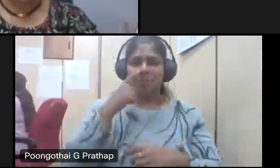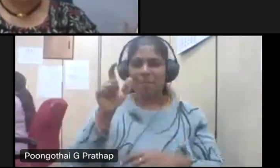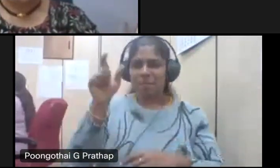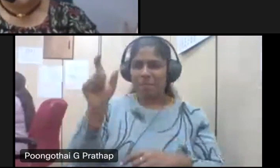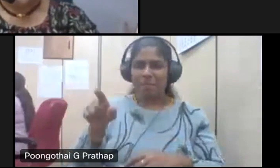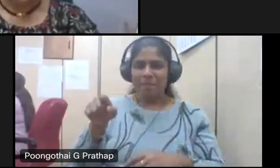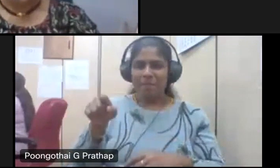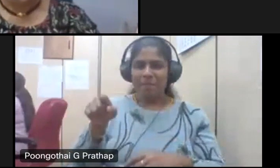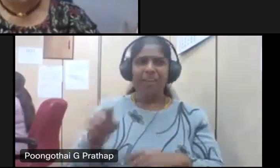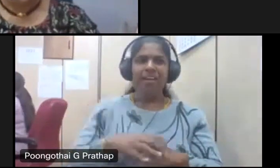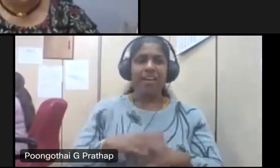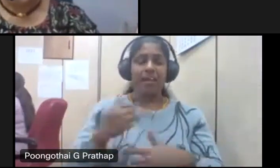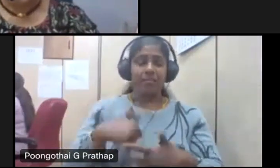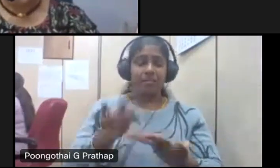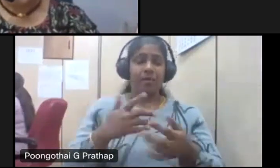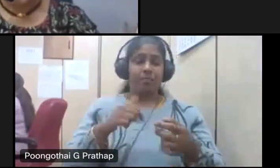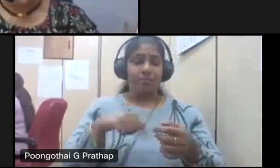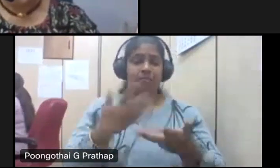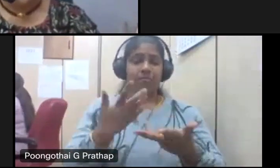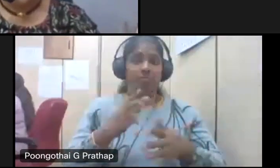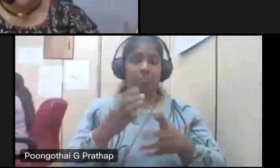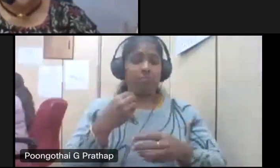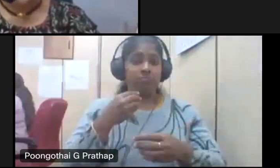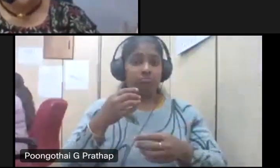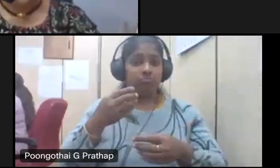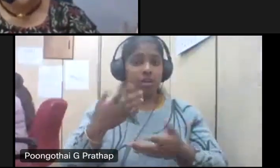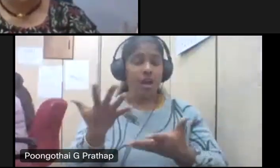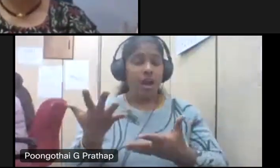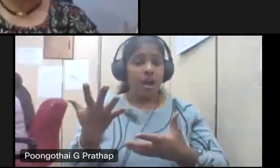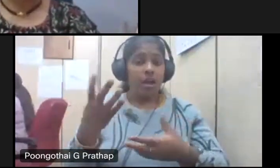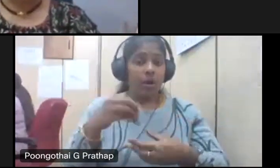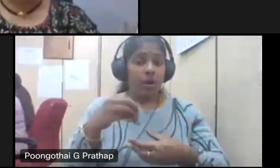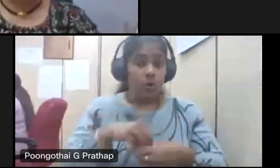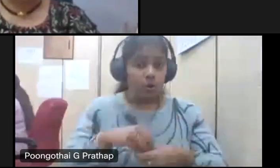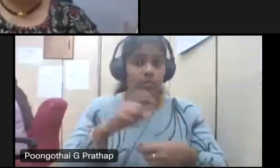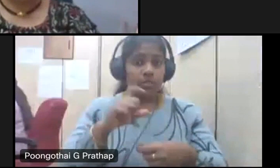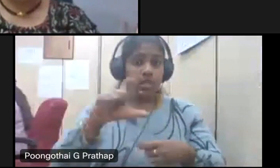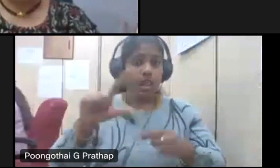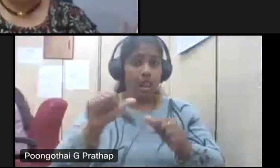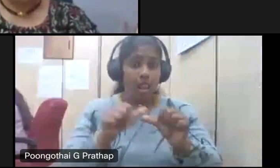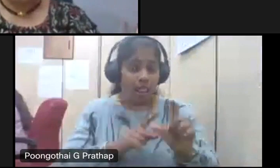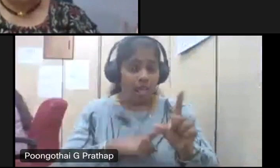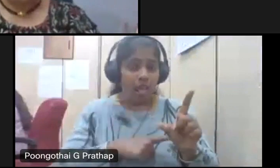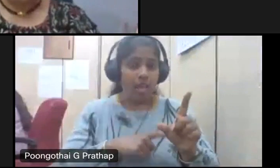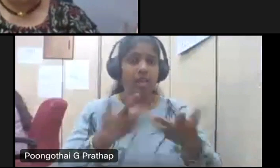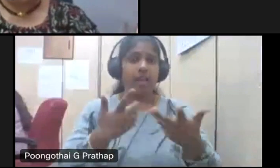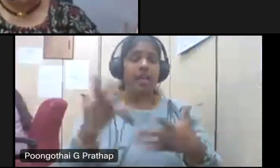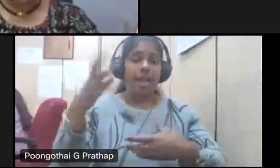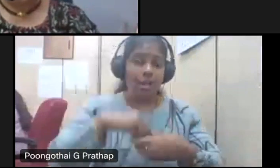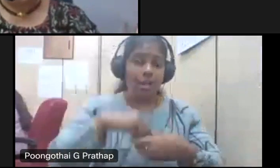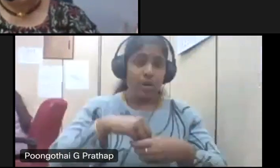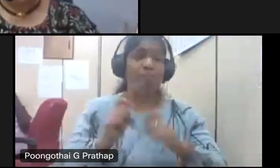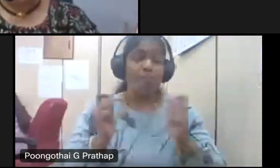of sorts. She has started inclusive play, inclusive festivals, inclusive